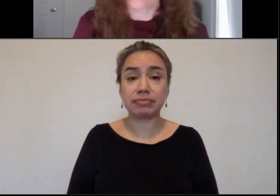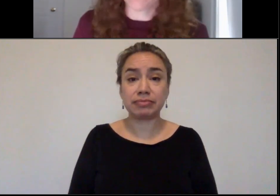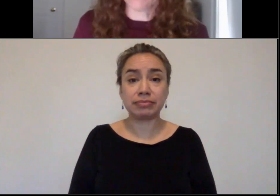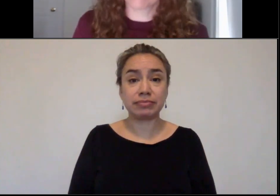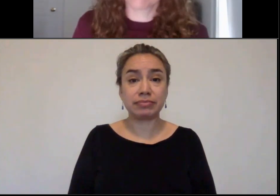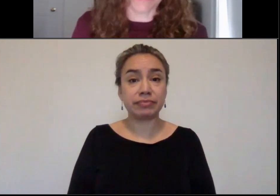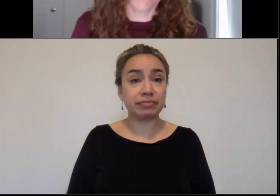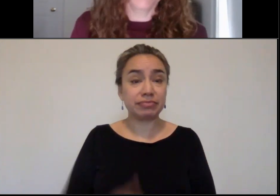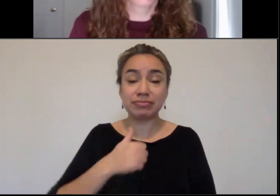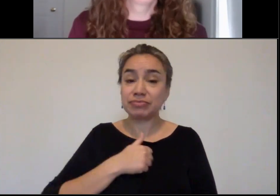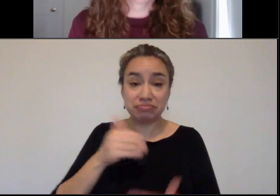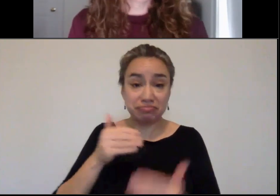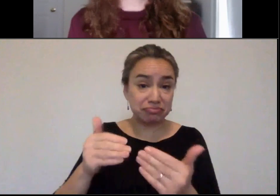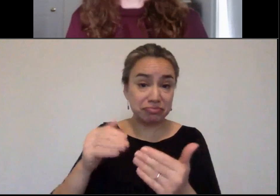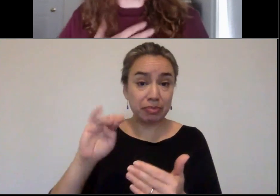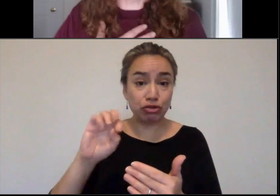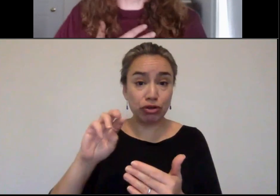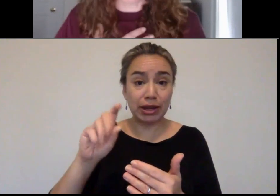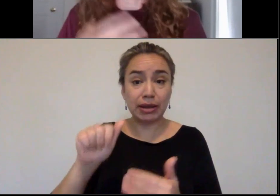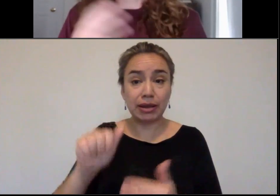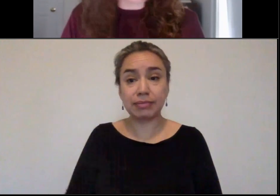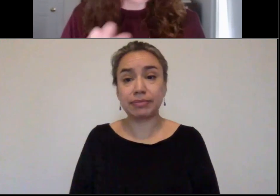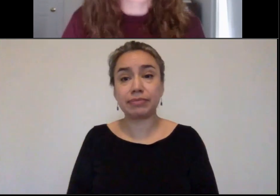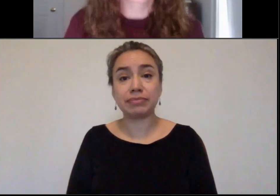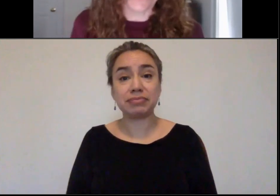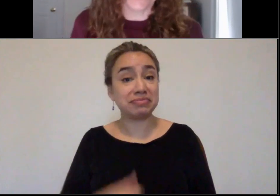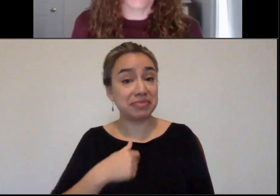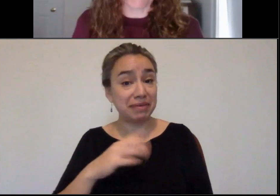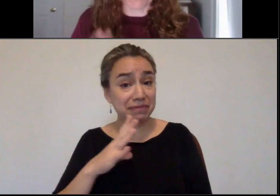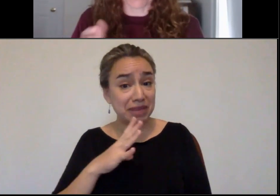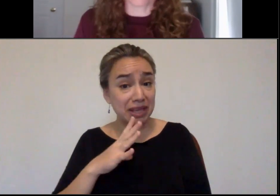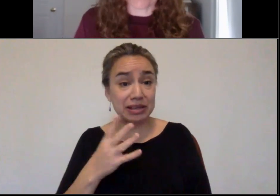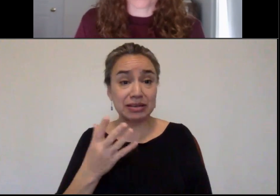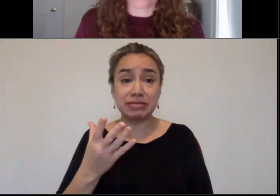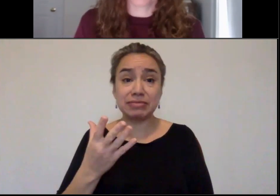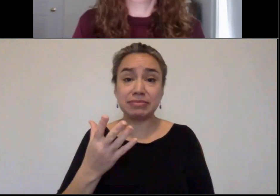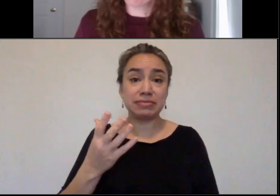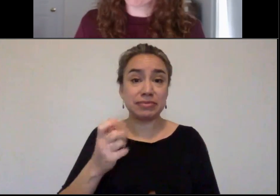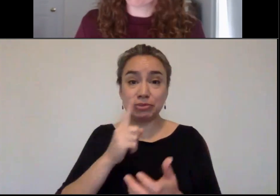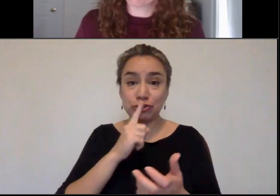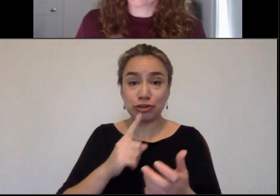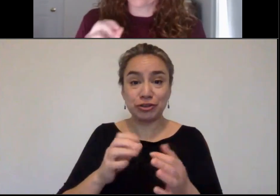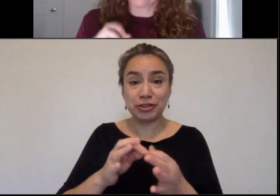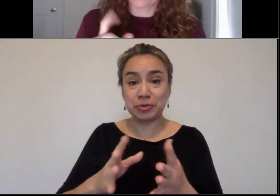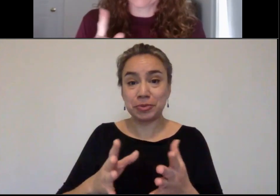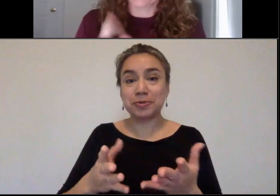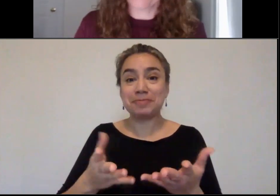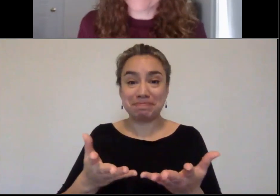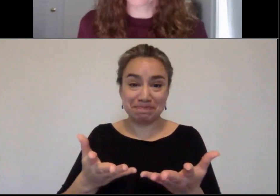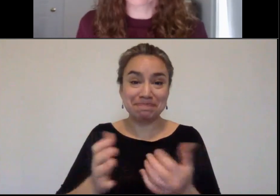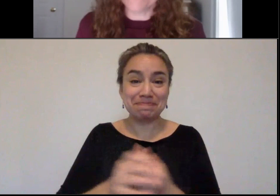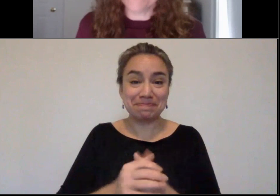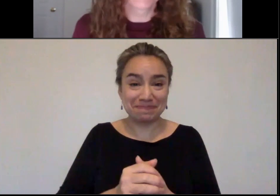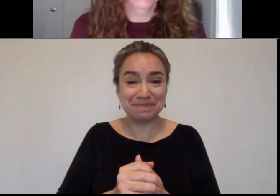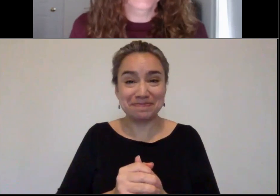So okay. Sorry, take it away, Miranda. I'm fine with it as long as our interpreter is okay with